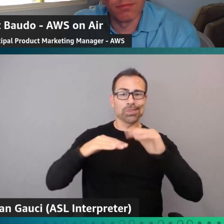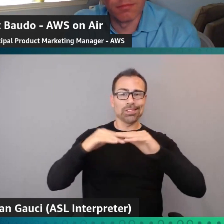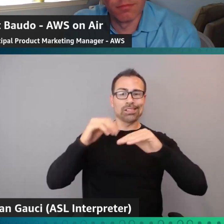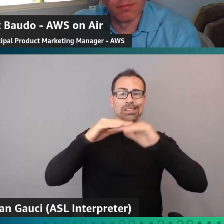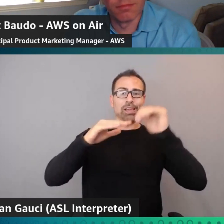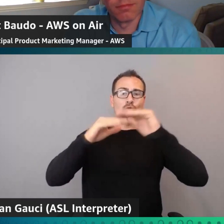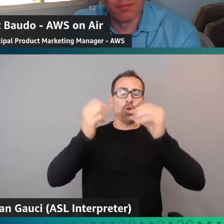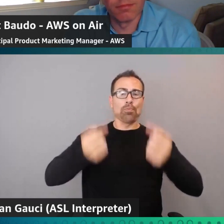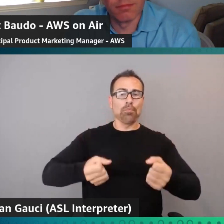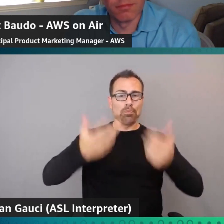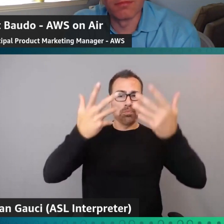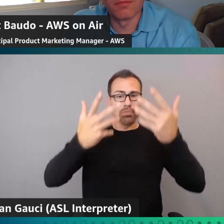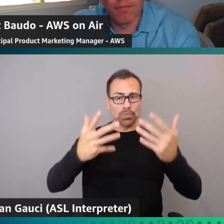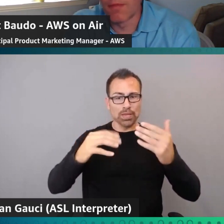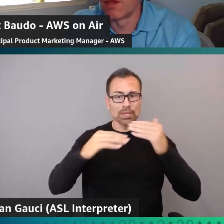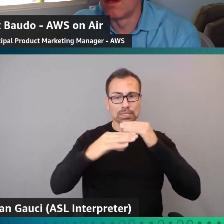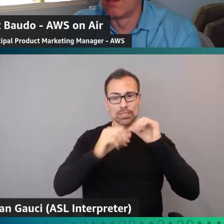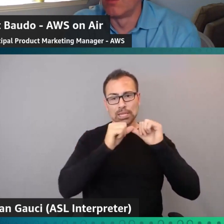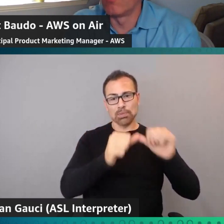related use cases.